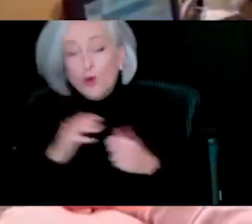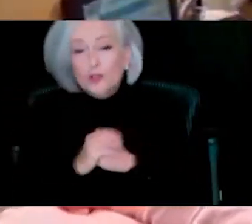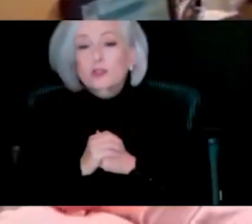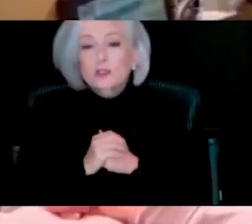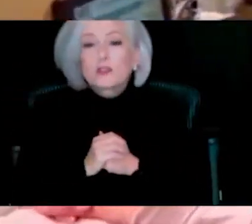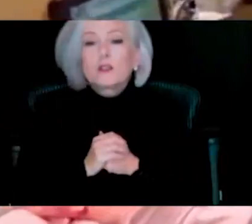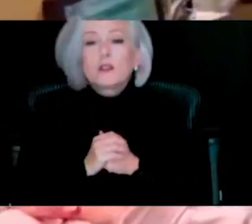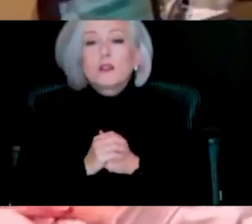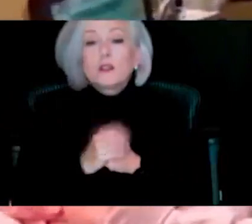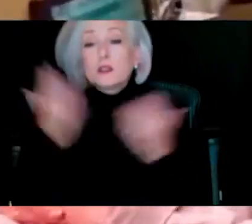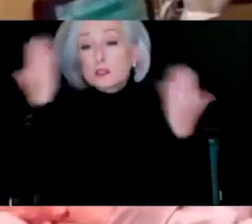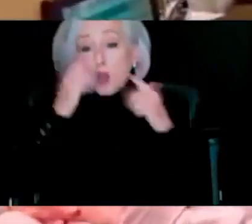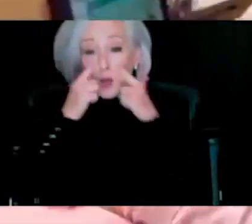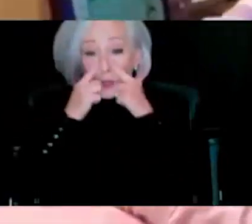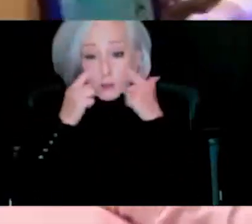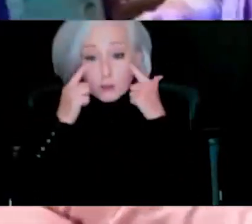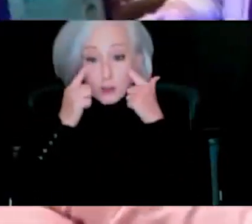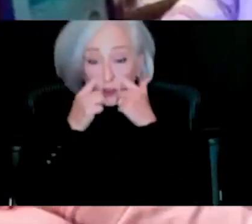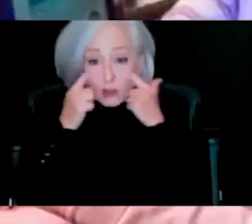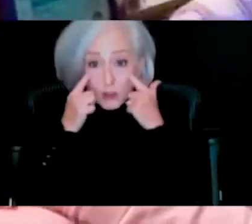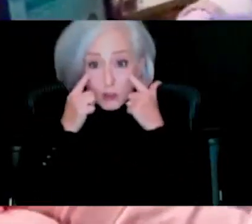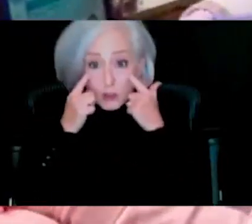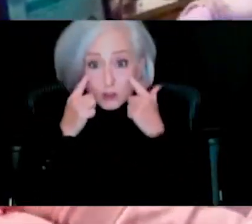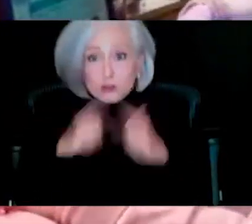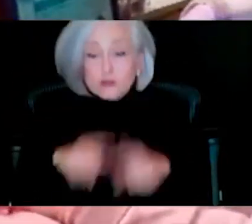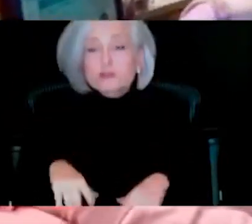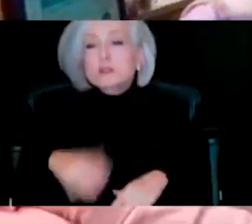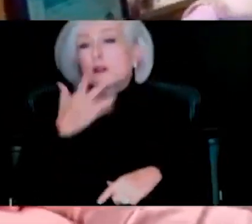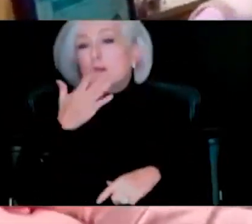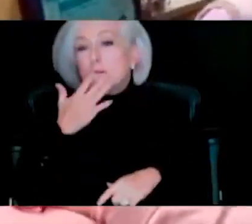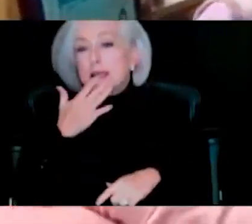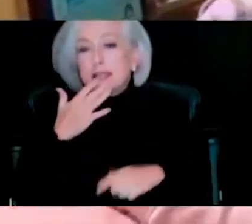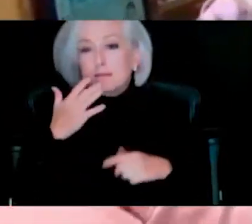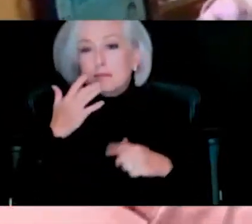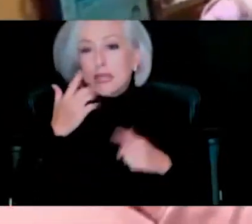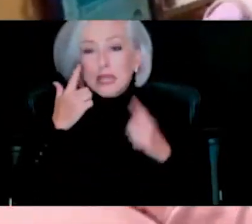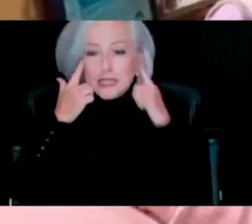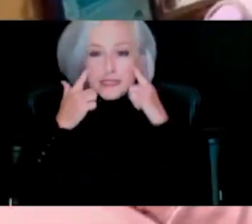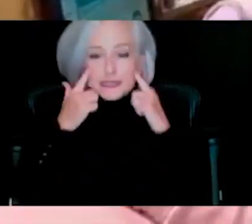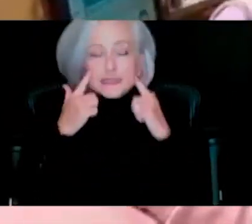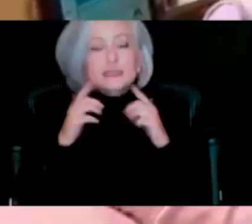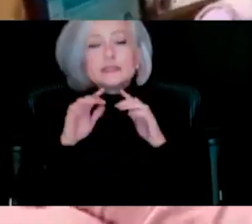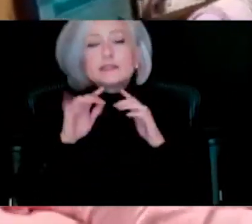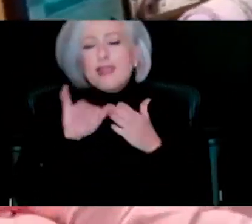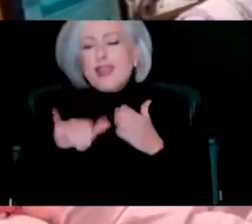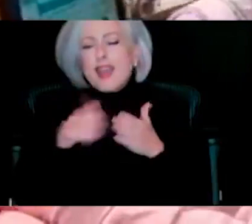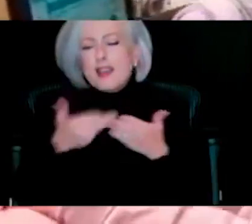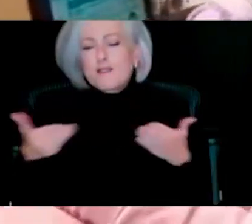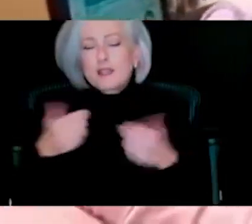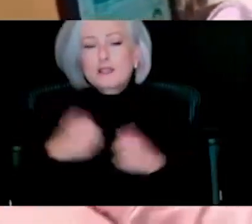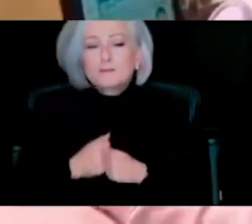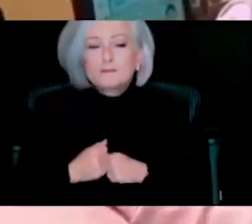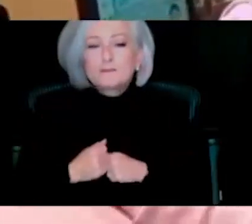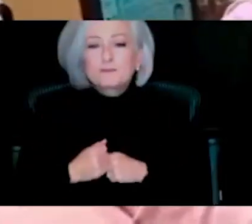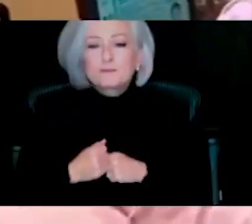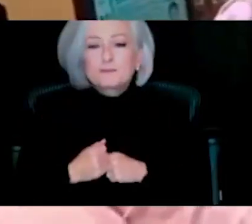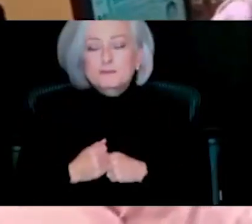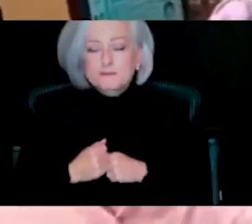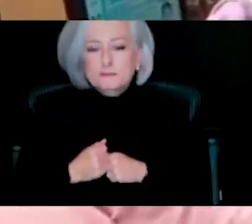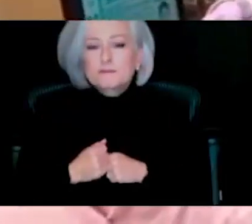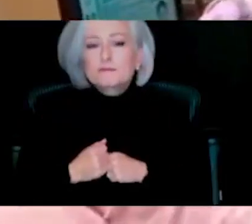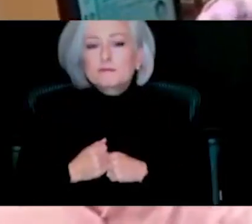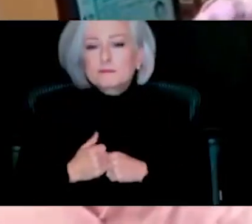circles, swelling, pigmentation, lines, all those kind of things. So, there are